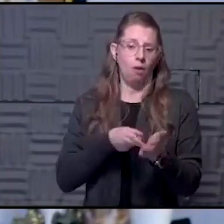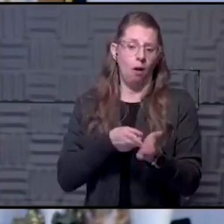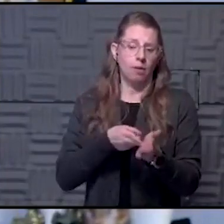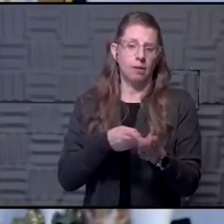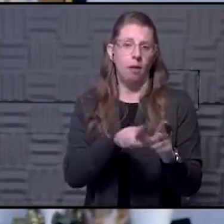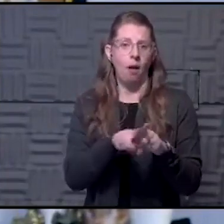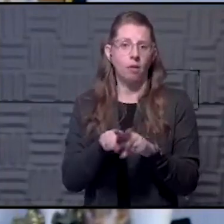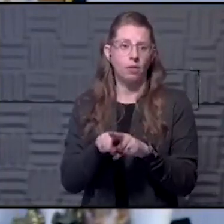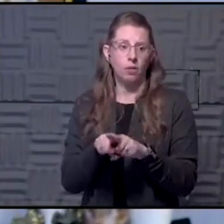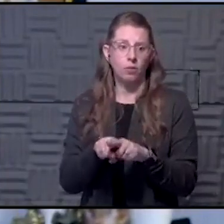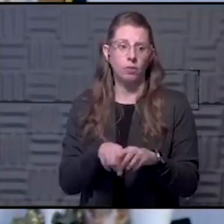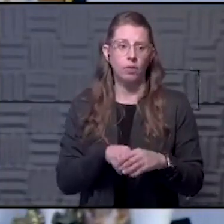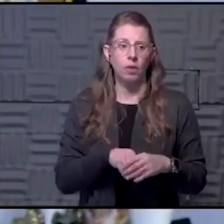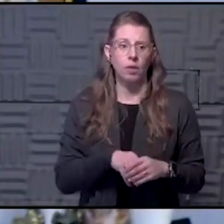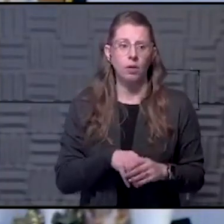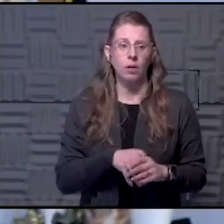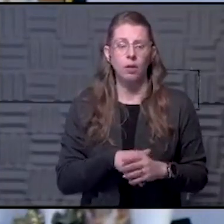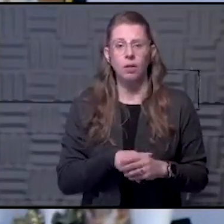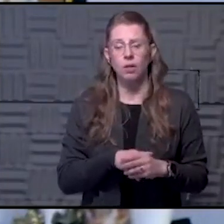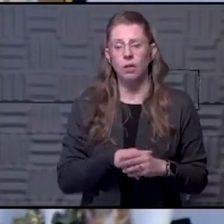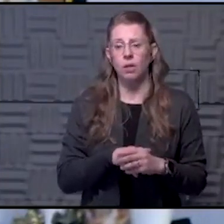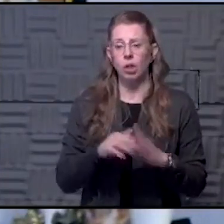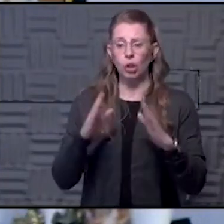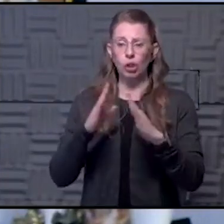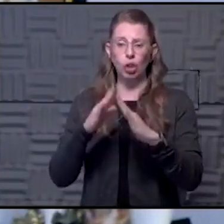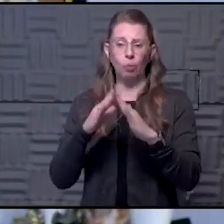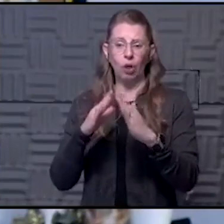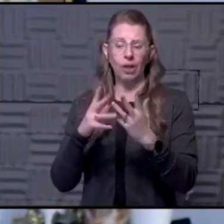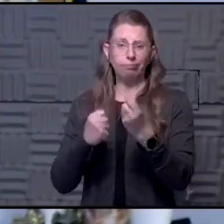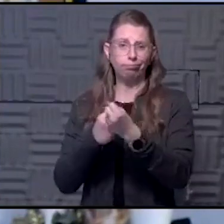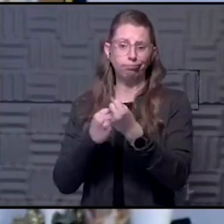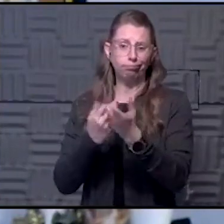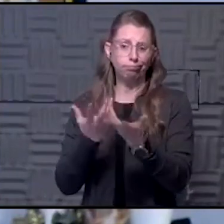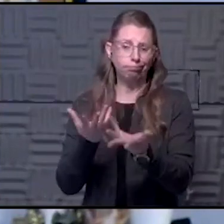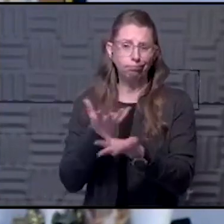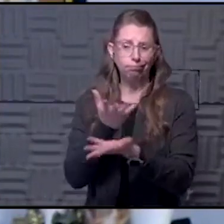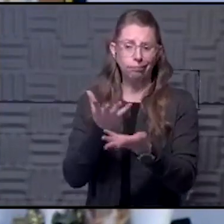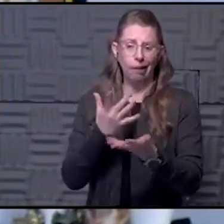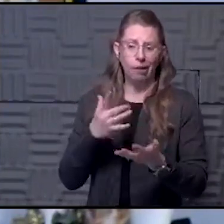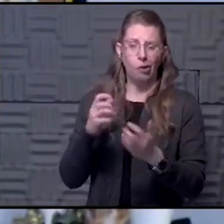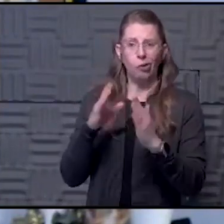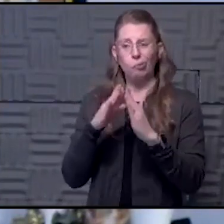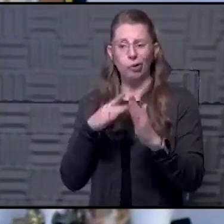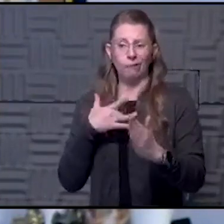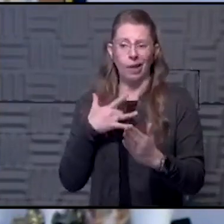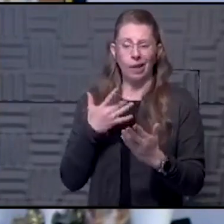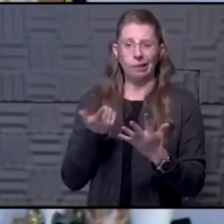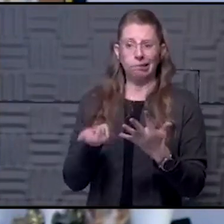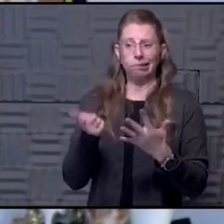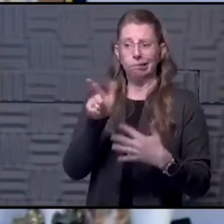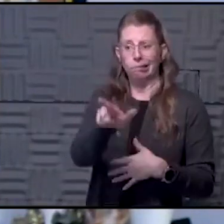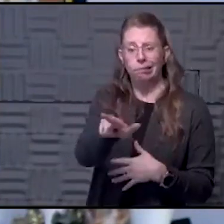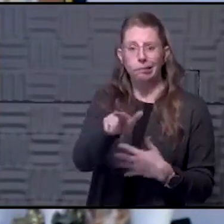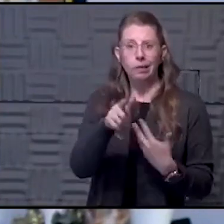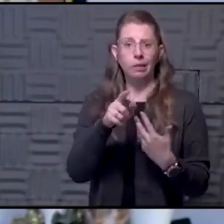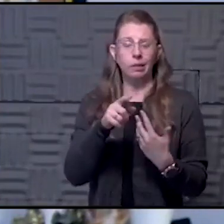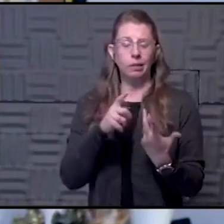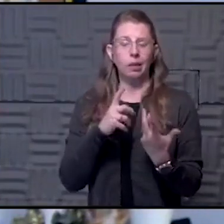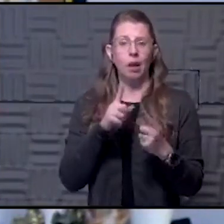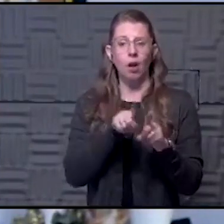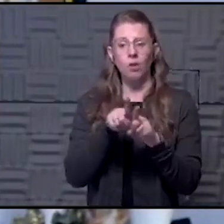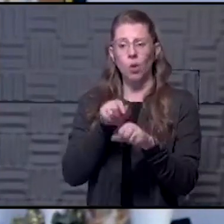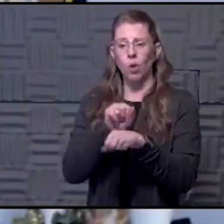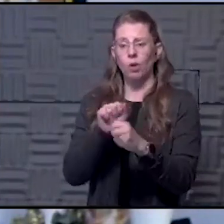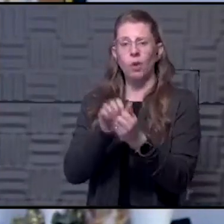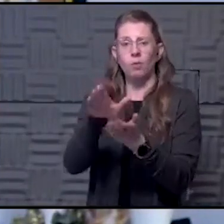and sense of community spirit to take it when it's your turn, but also working with your healthcare